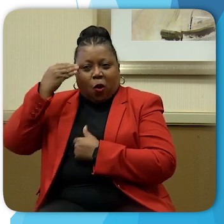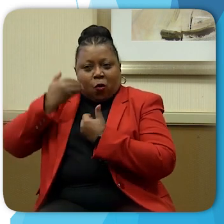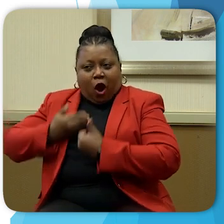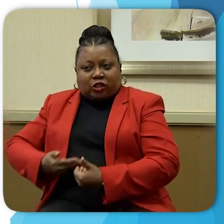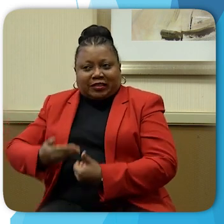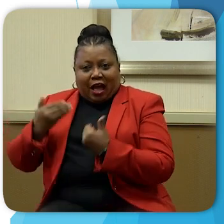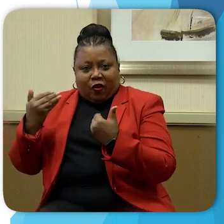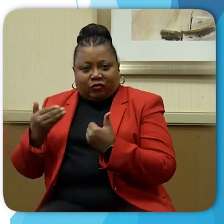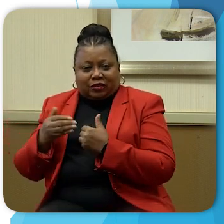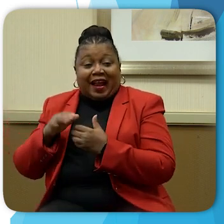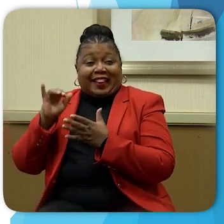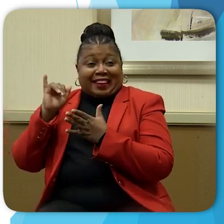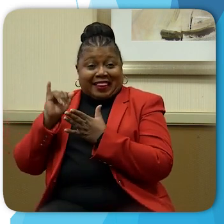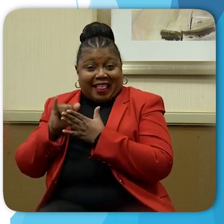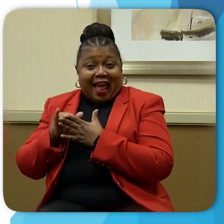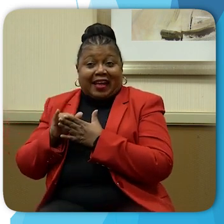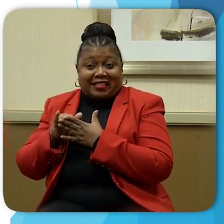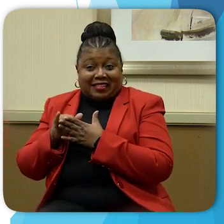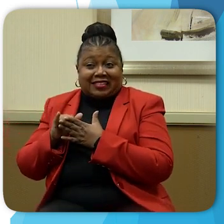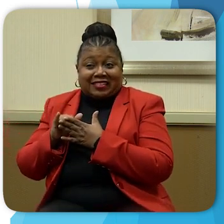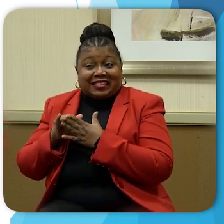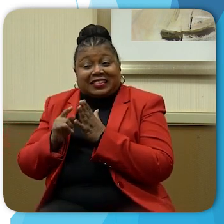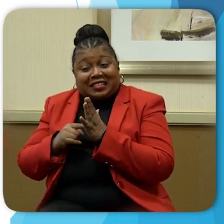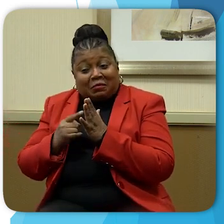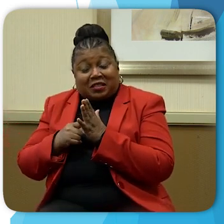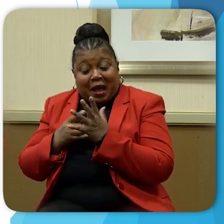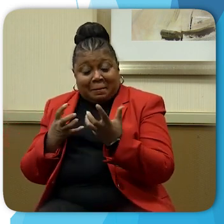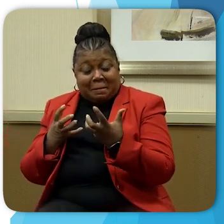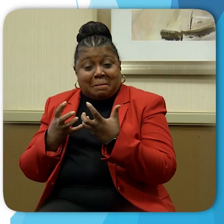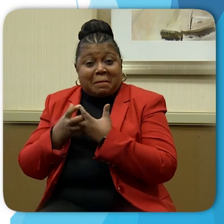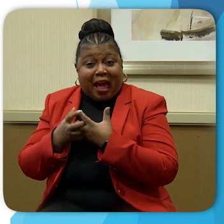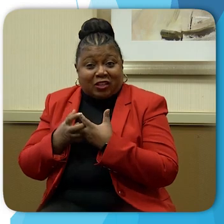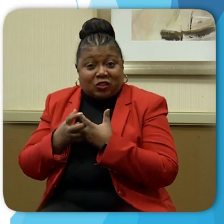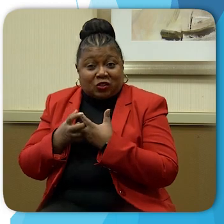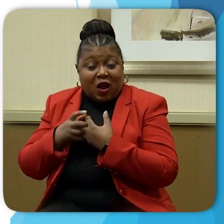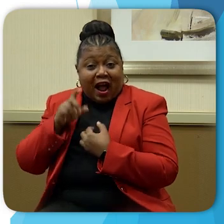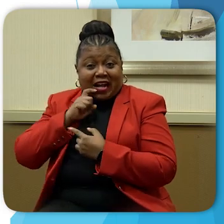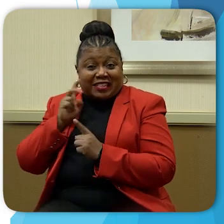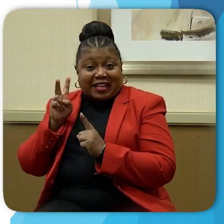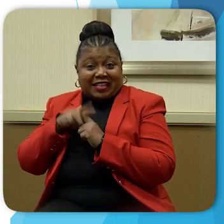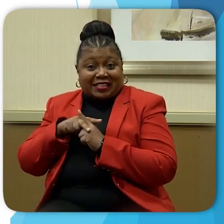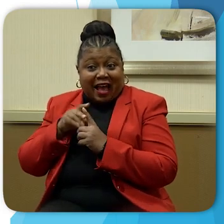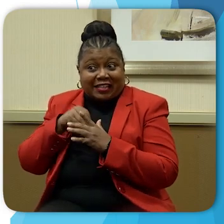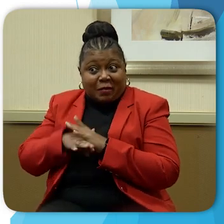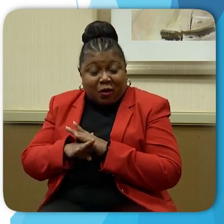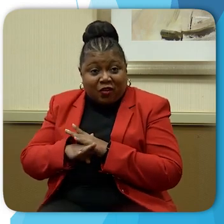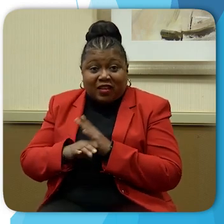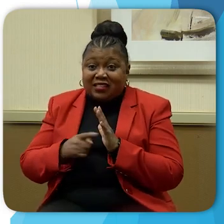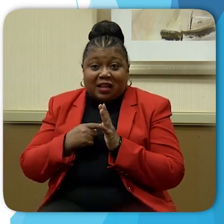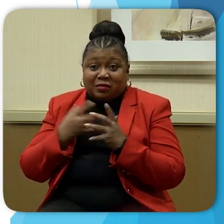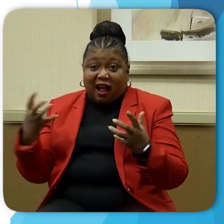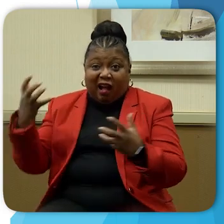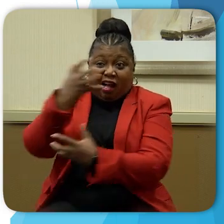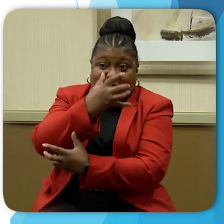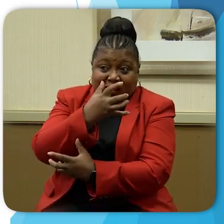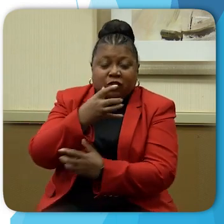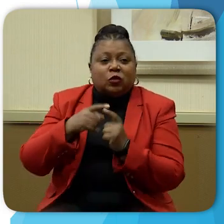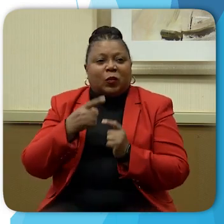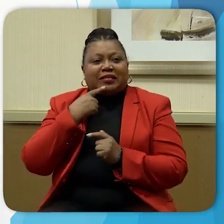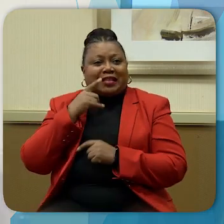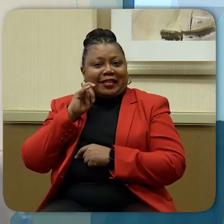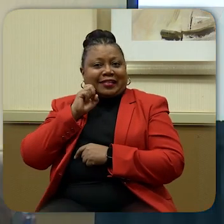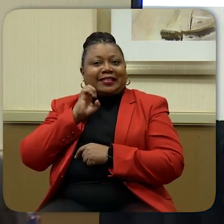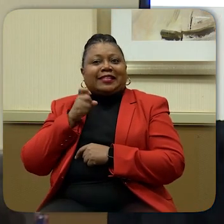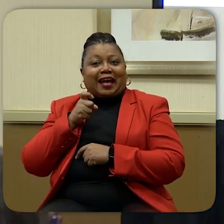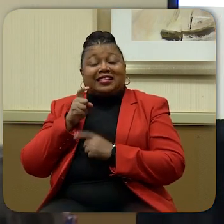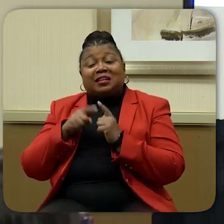ourselves. That sometimes matches our sex assigned at birth, and sometimes it doesn't. So when we say